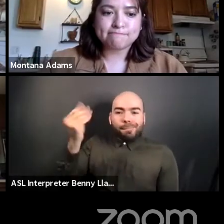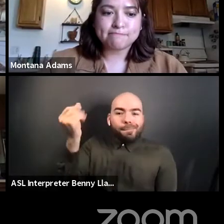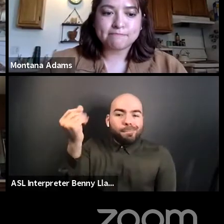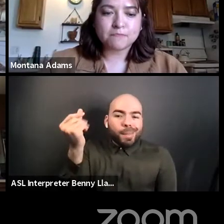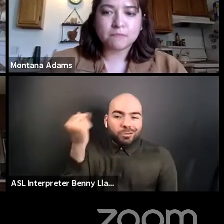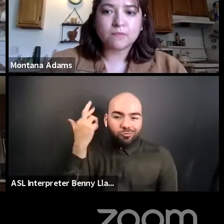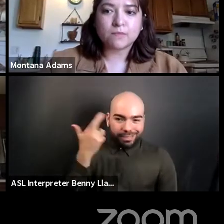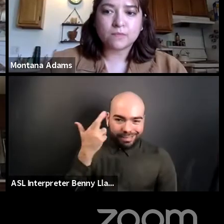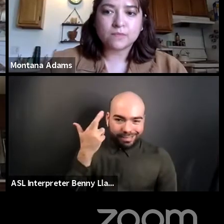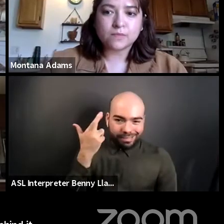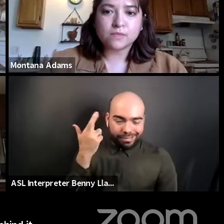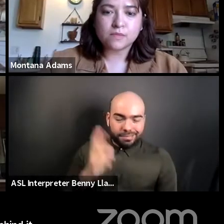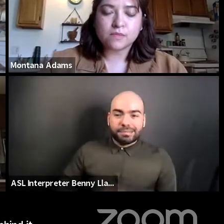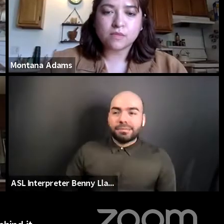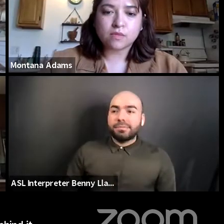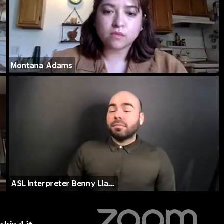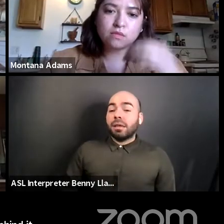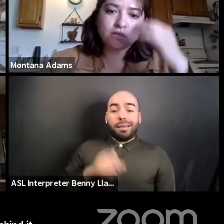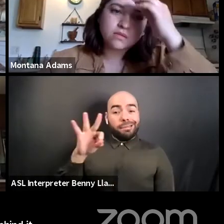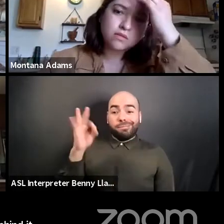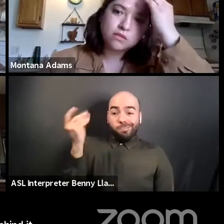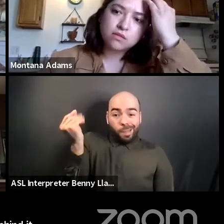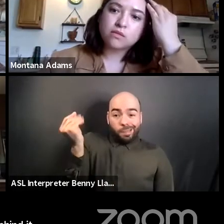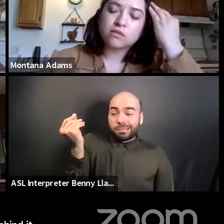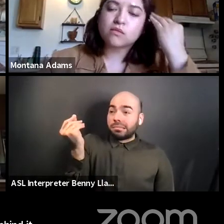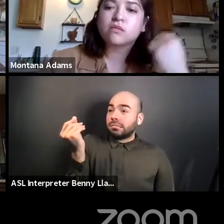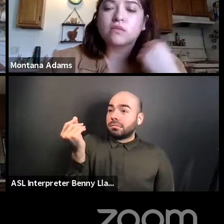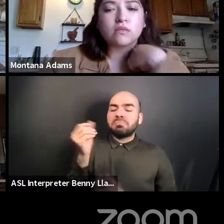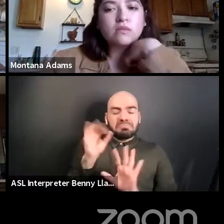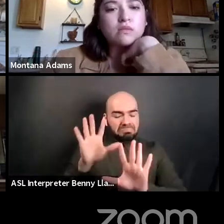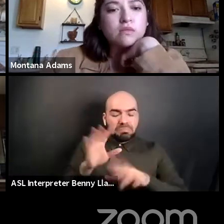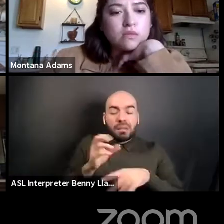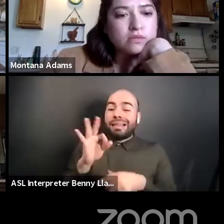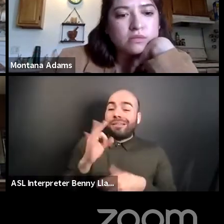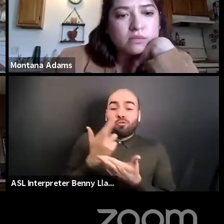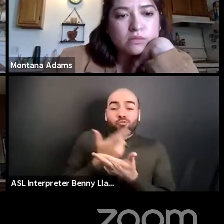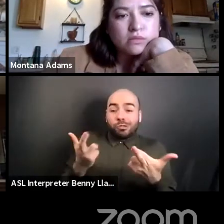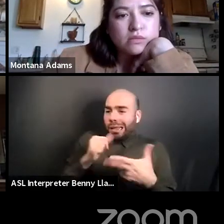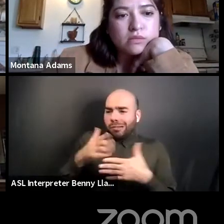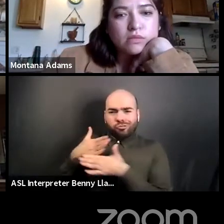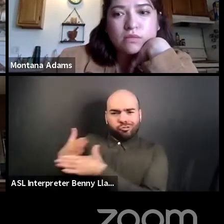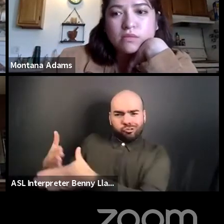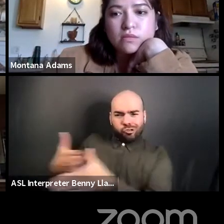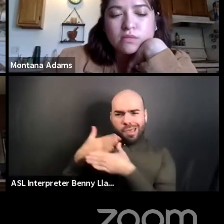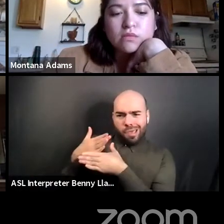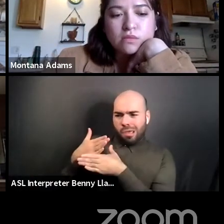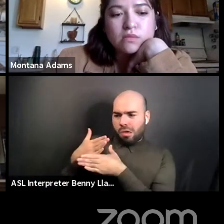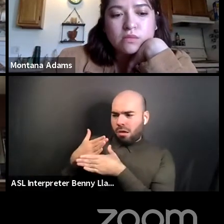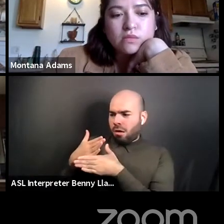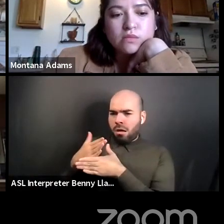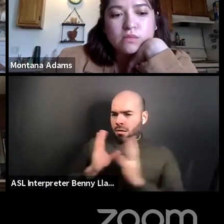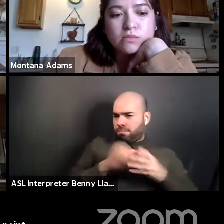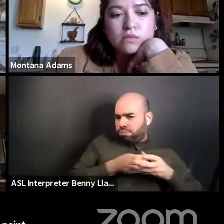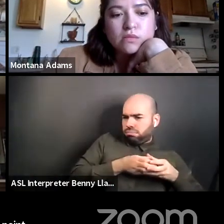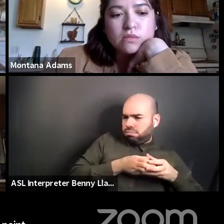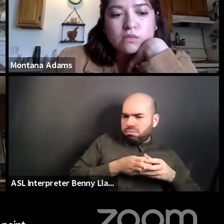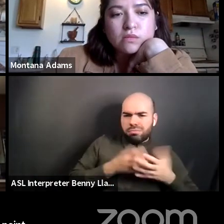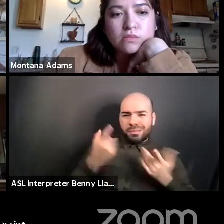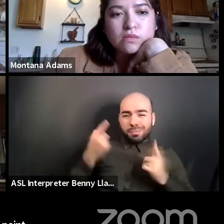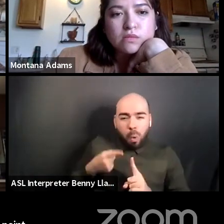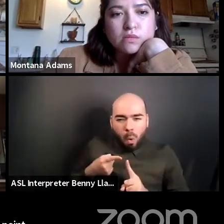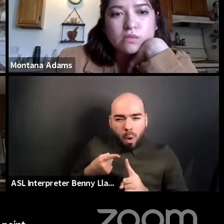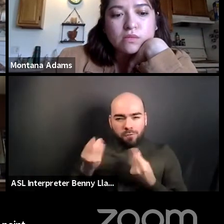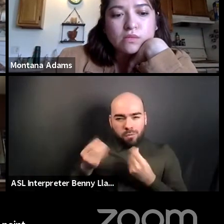You know, if money isn't, if resources aren't being shared, then what's the point of those